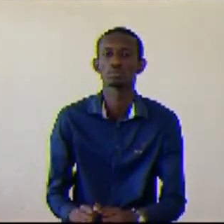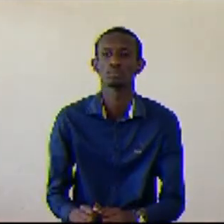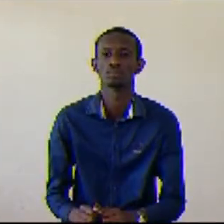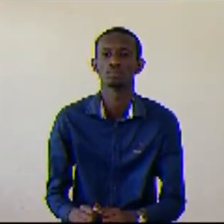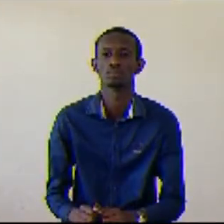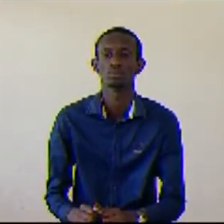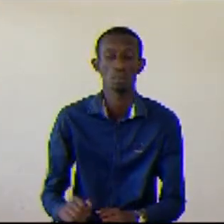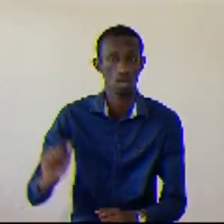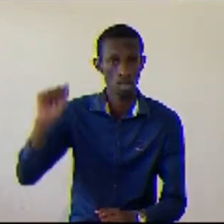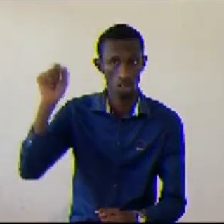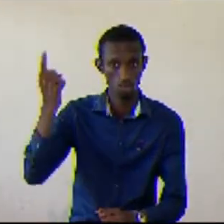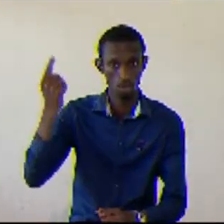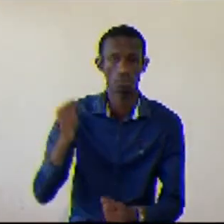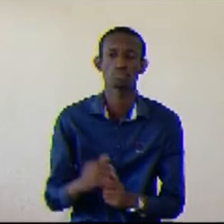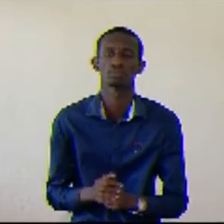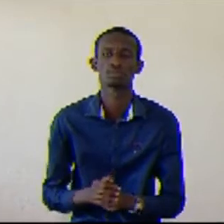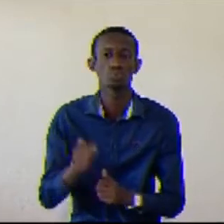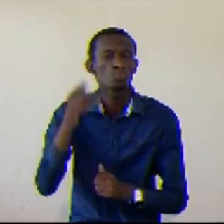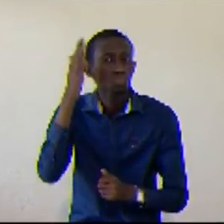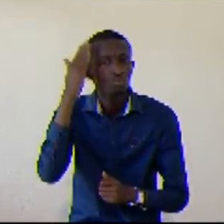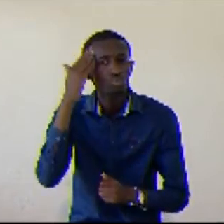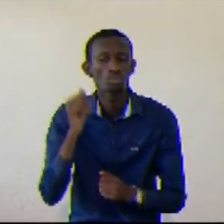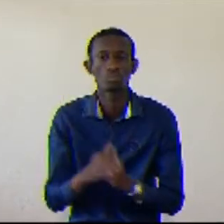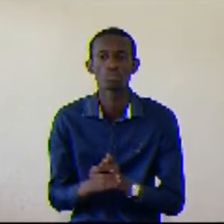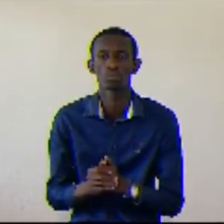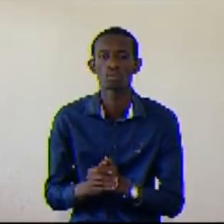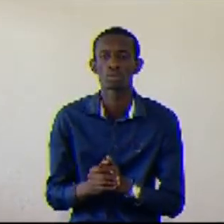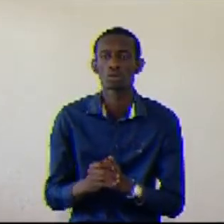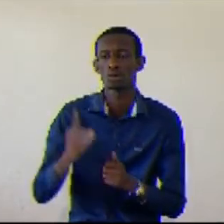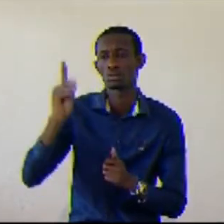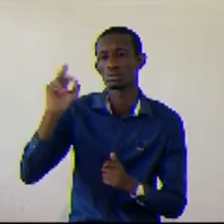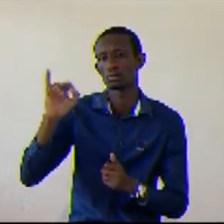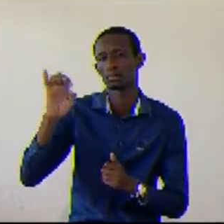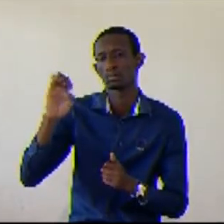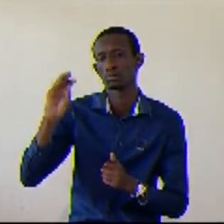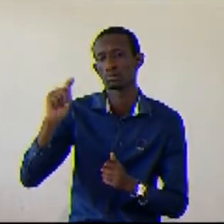You know that the equation of that tangent is given by y